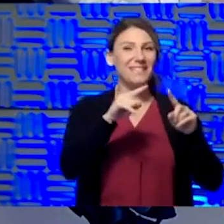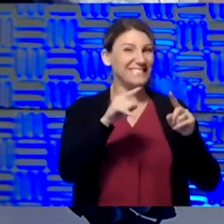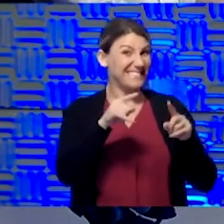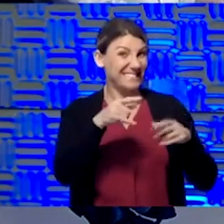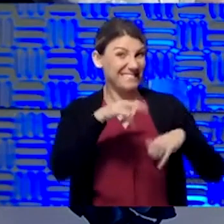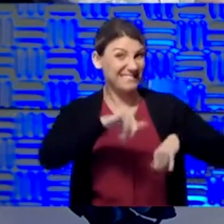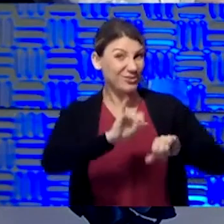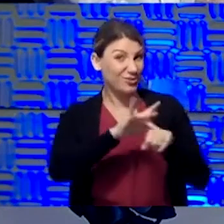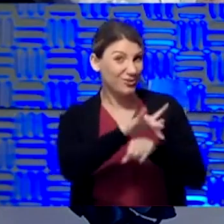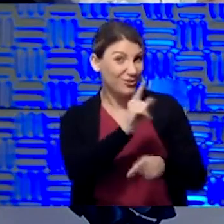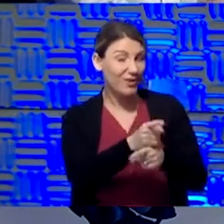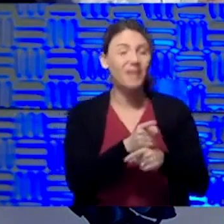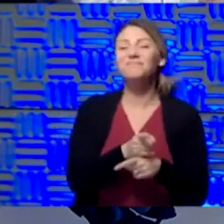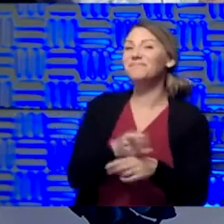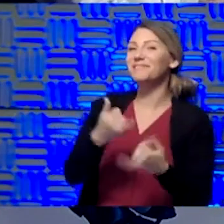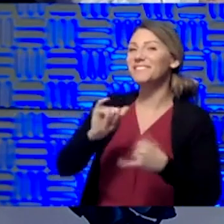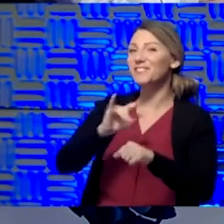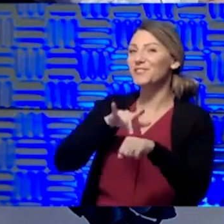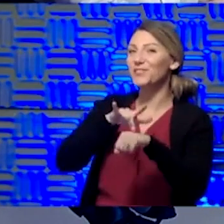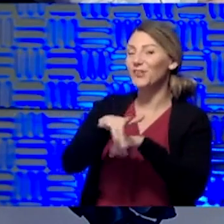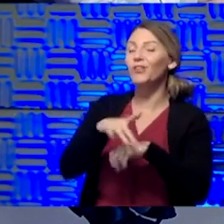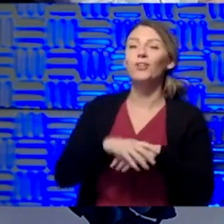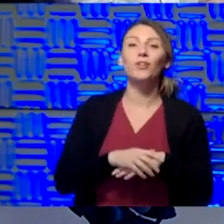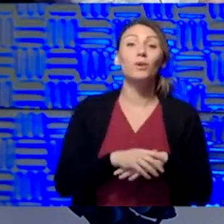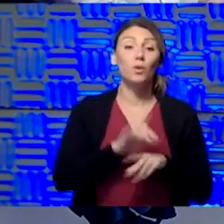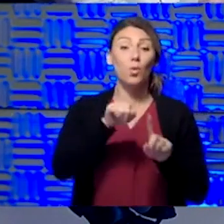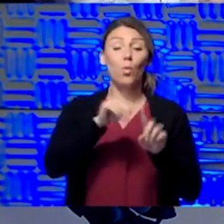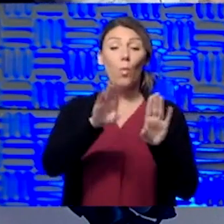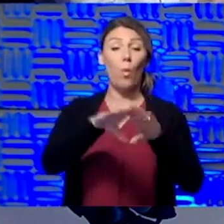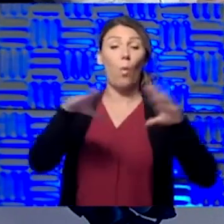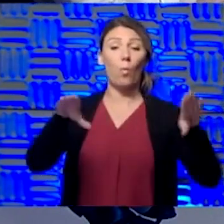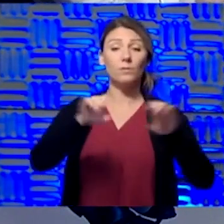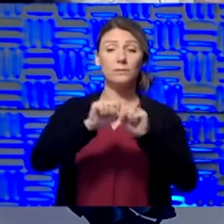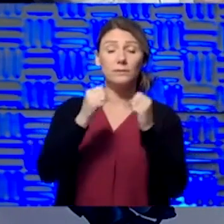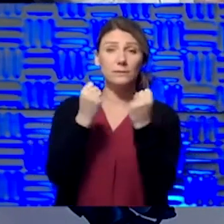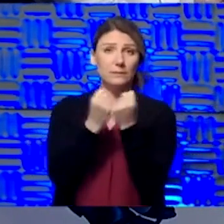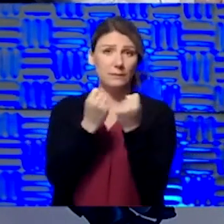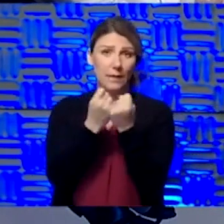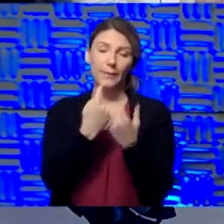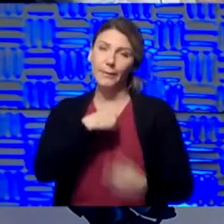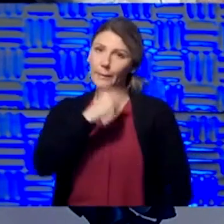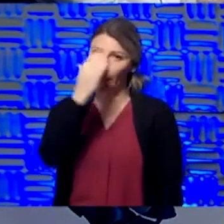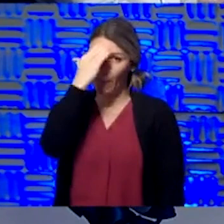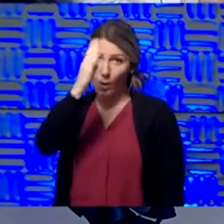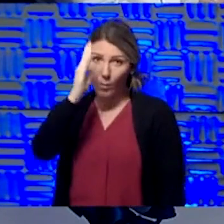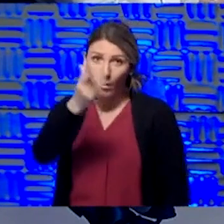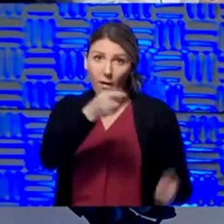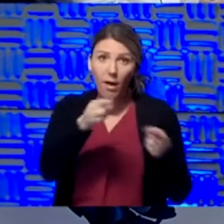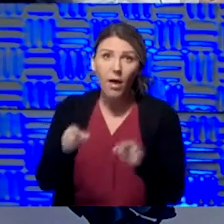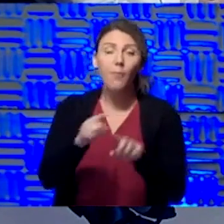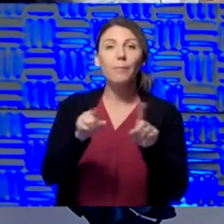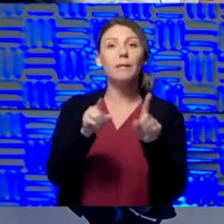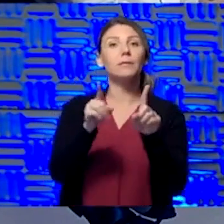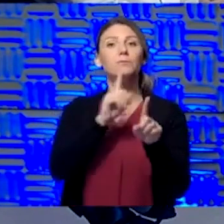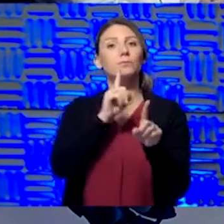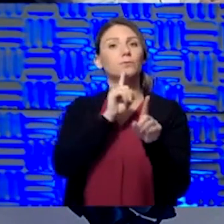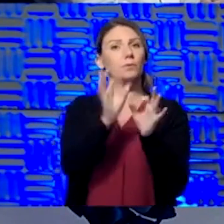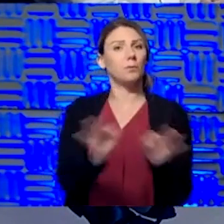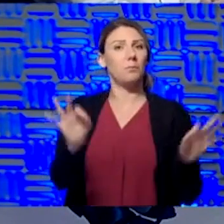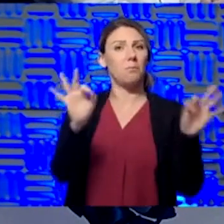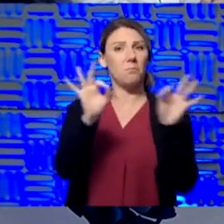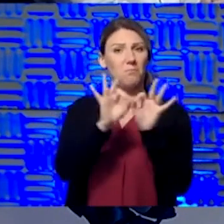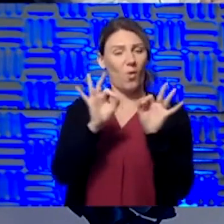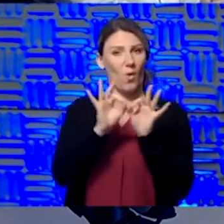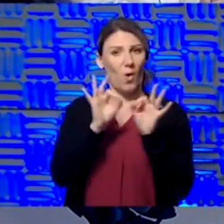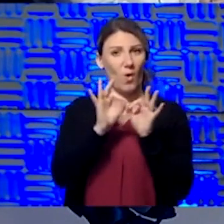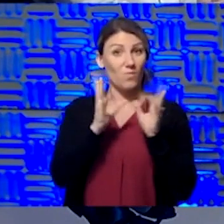early. And when we reopen society, yes, which we know we need to do, and that's coming, it's going to be really important that we do the key things we